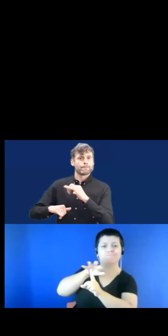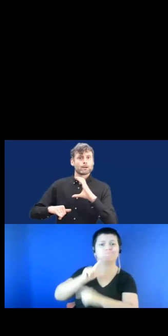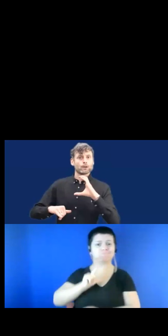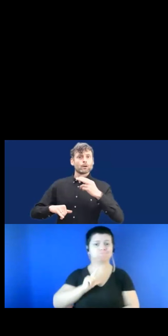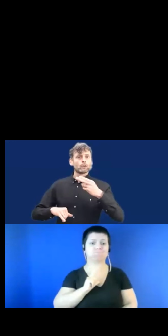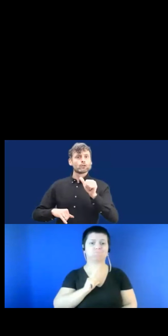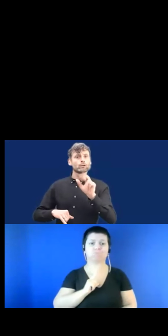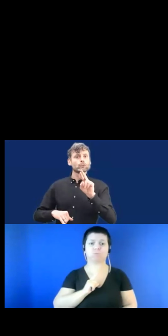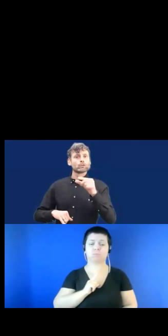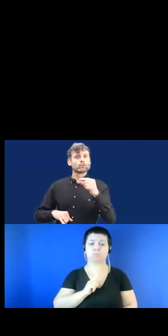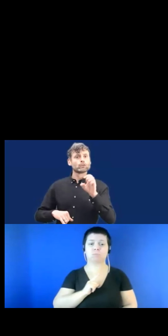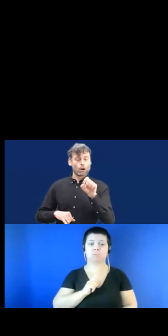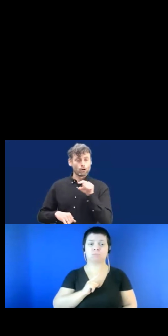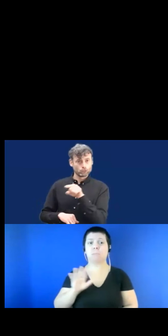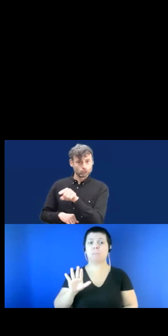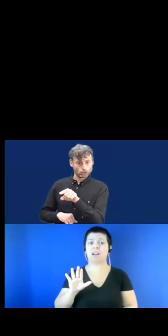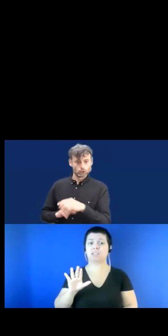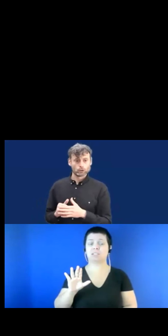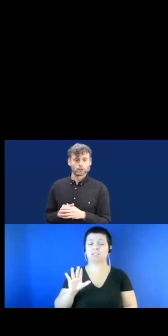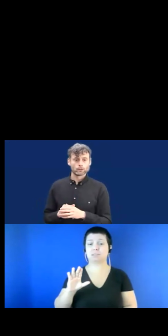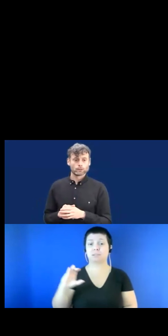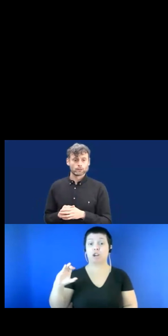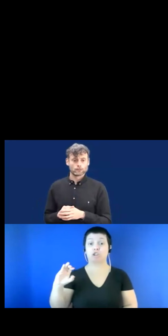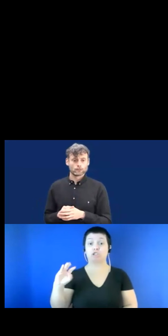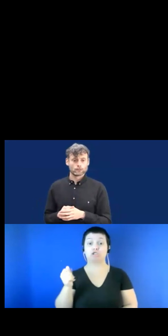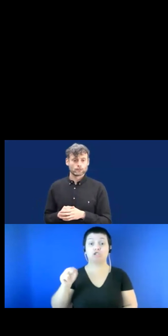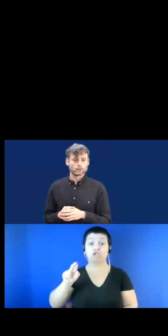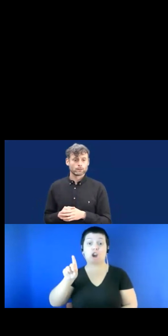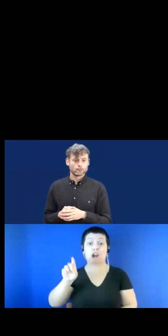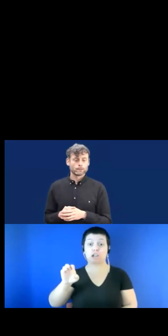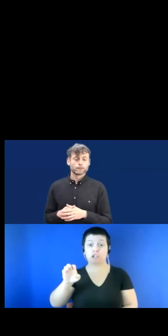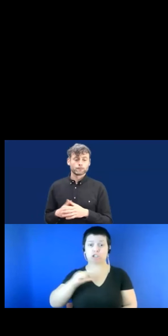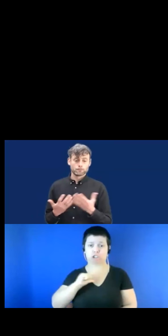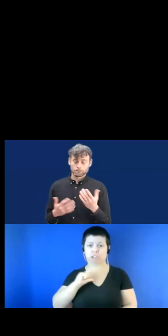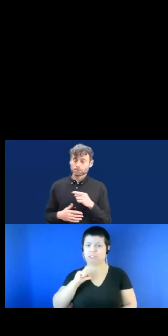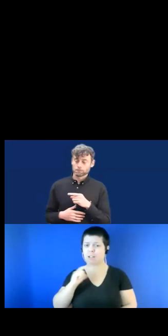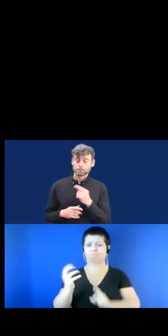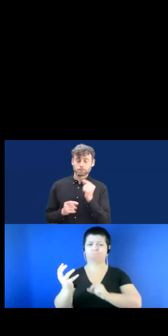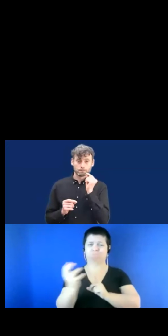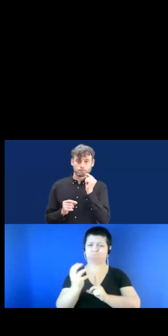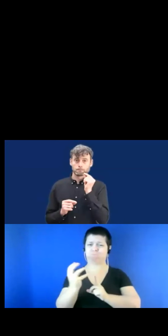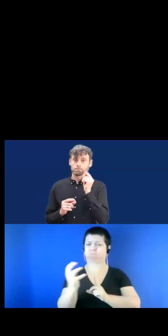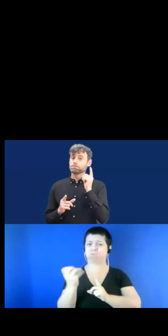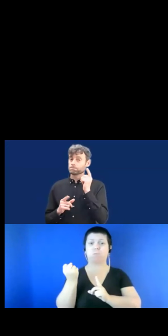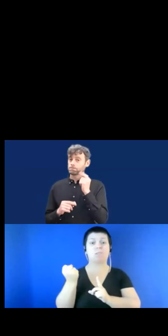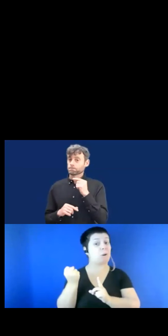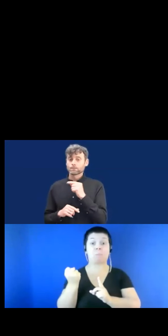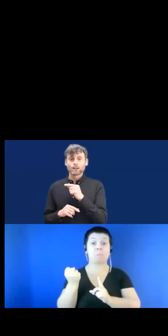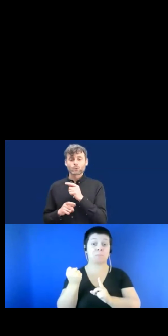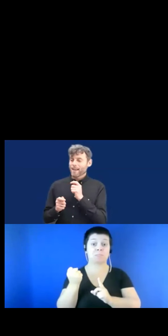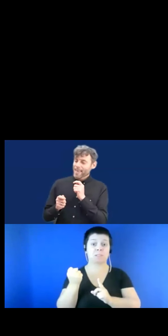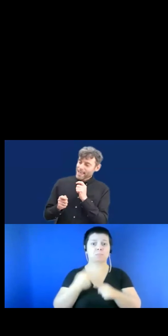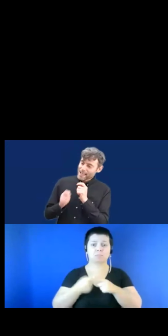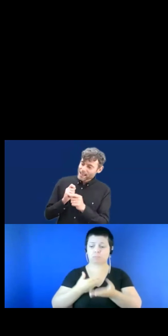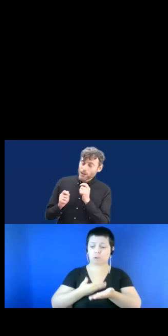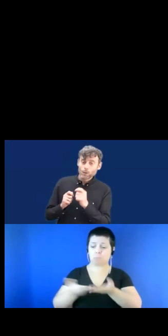and the rest, George syndrome has not the relevance which could have been expected, especially as we did the interviews during a